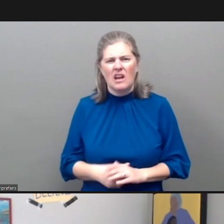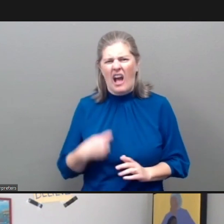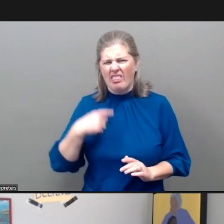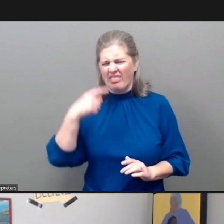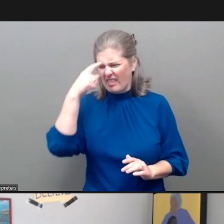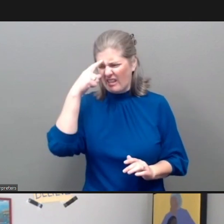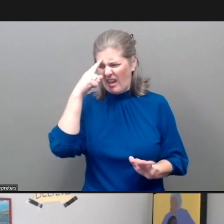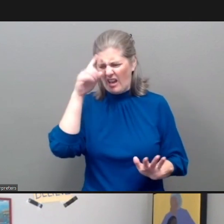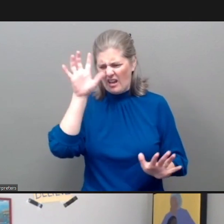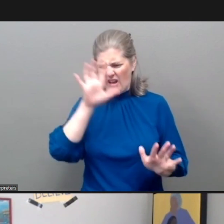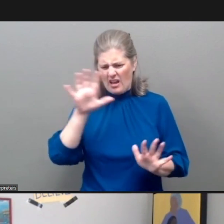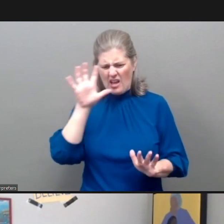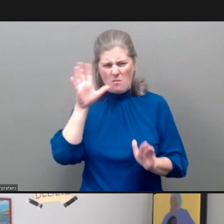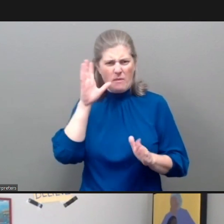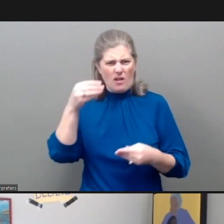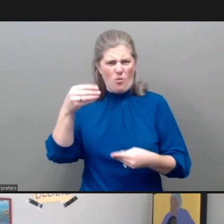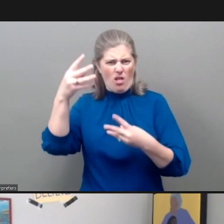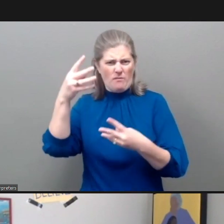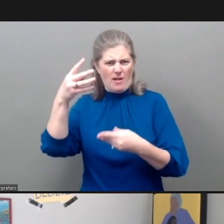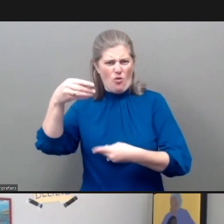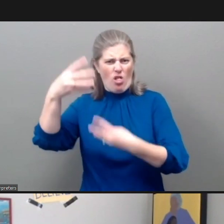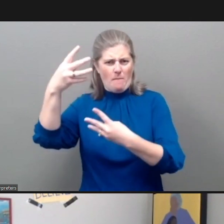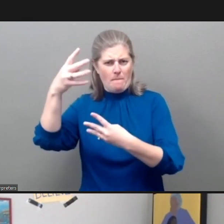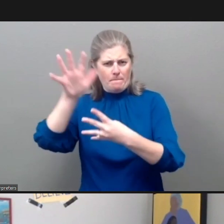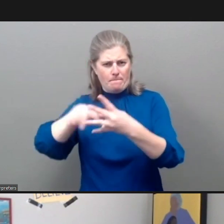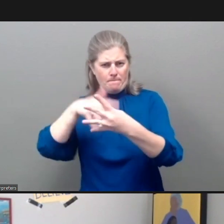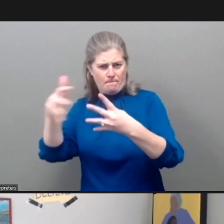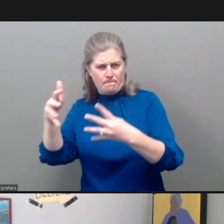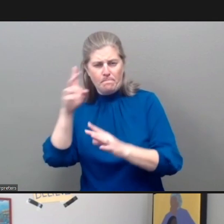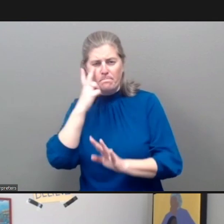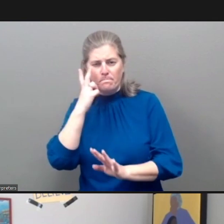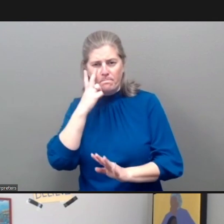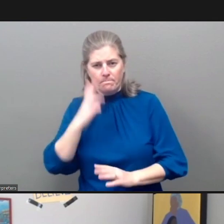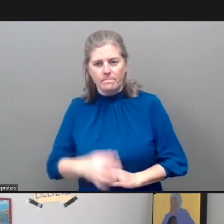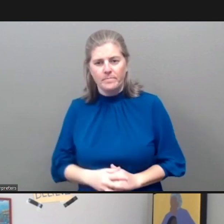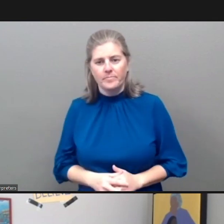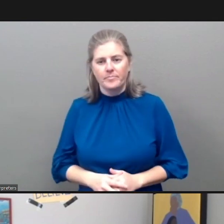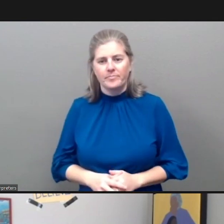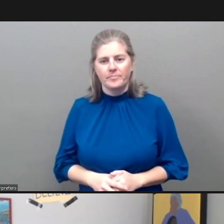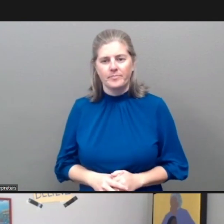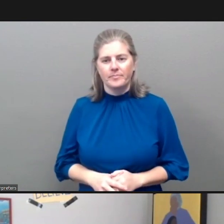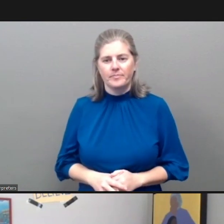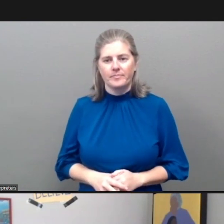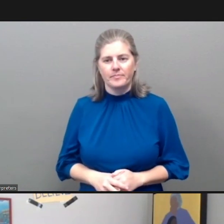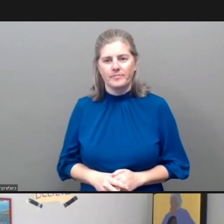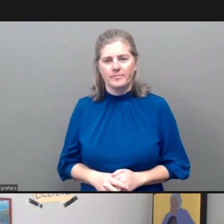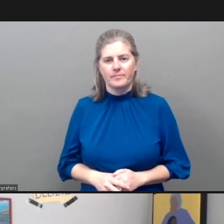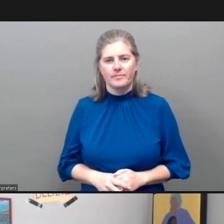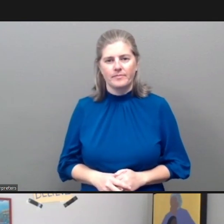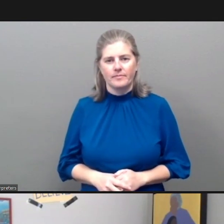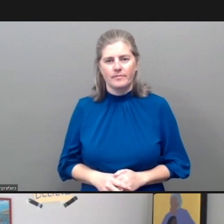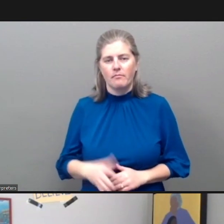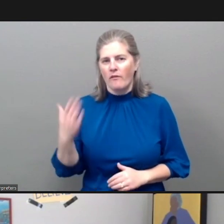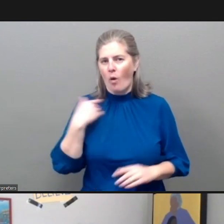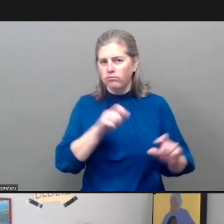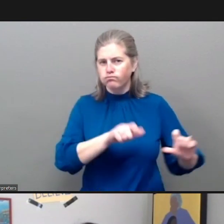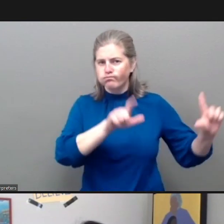think I might be able to bring up the that report. I think I had it up